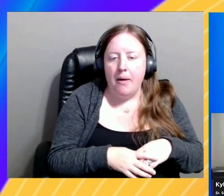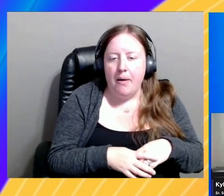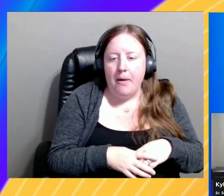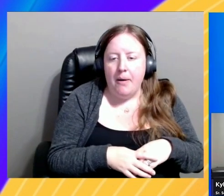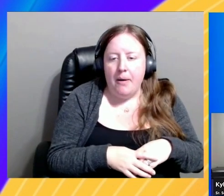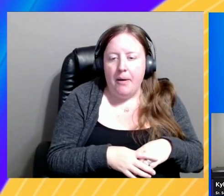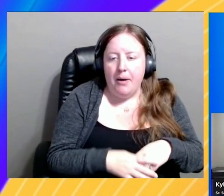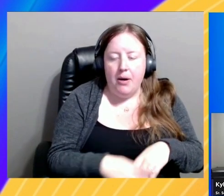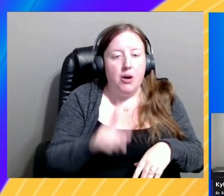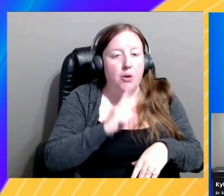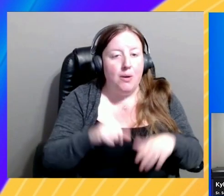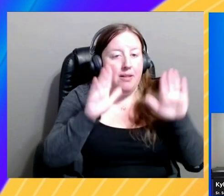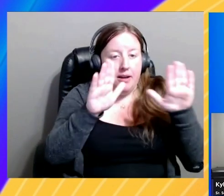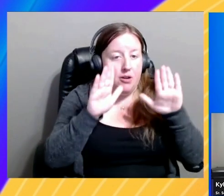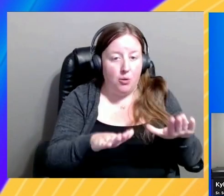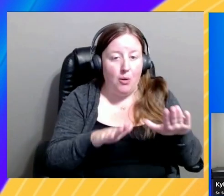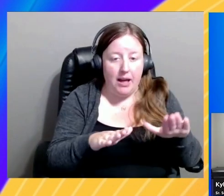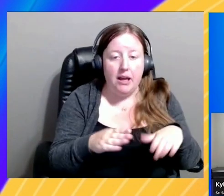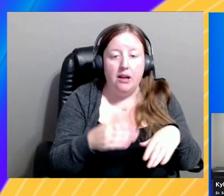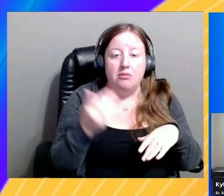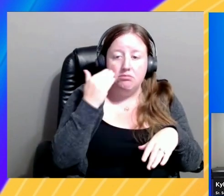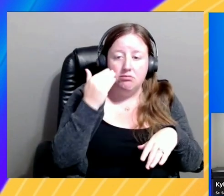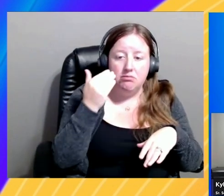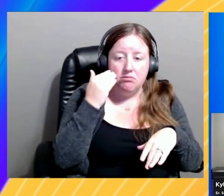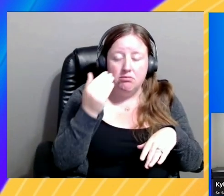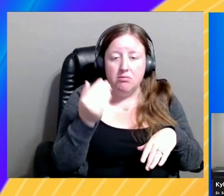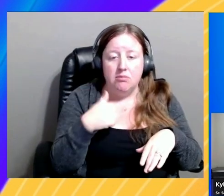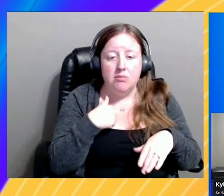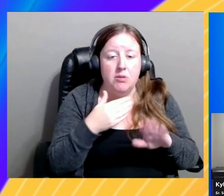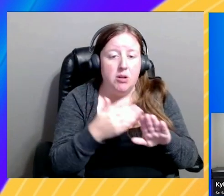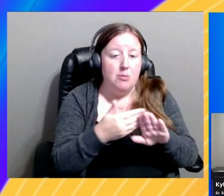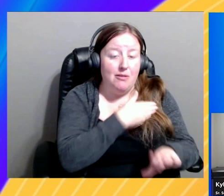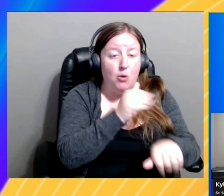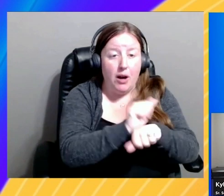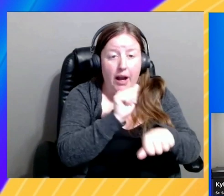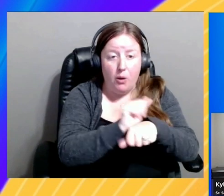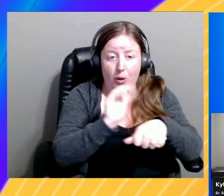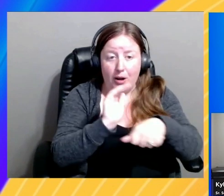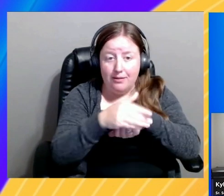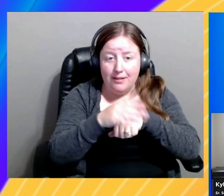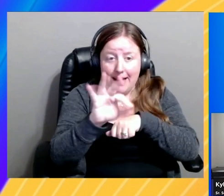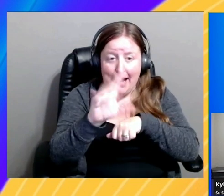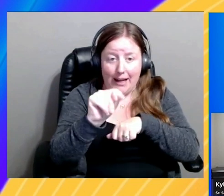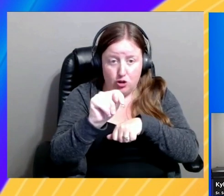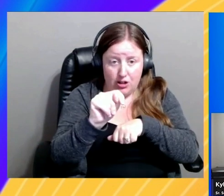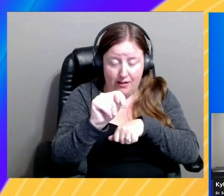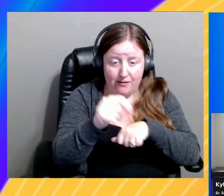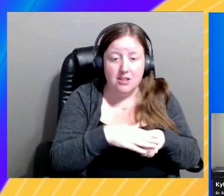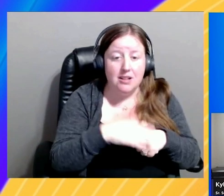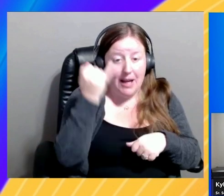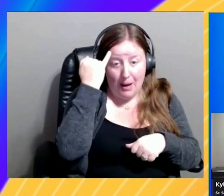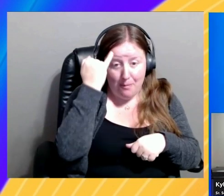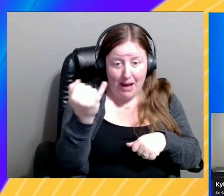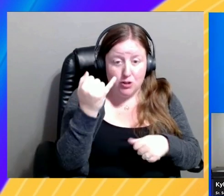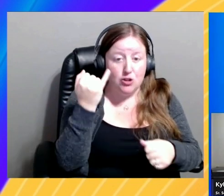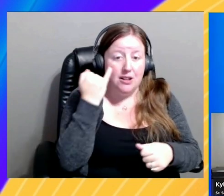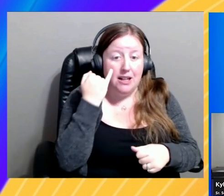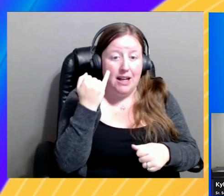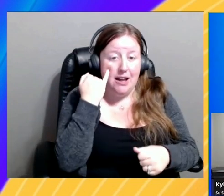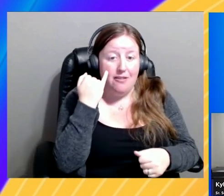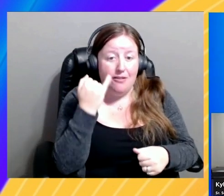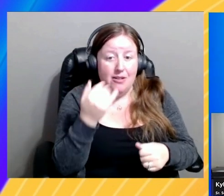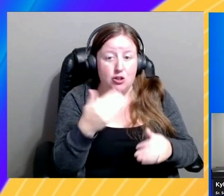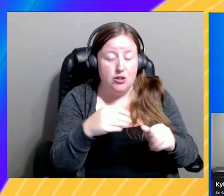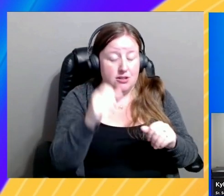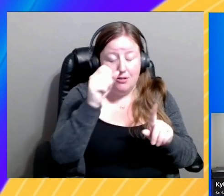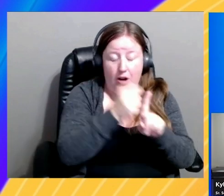great. Imagine, I used to work night shift in a knock, right? Imagine instead of just seeing a random alarm, if you